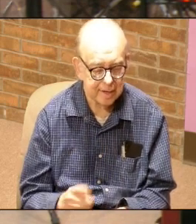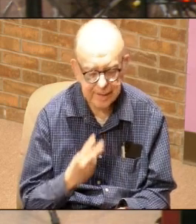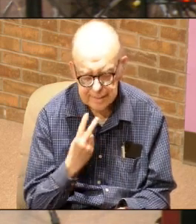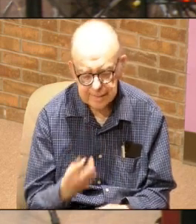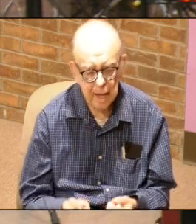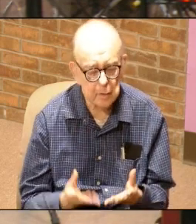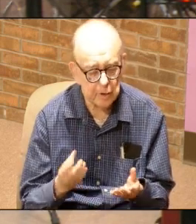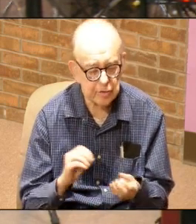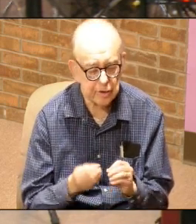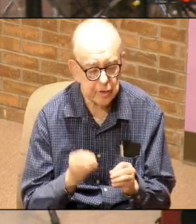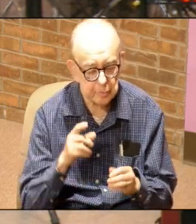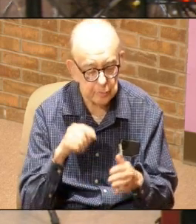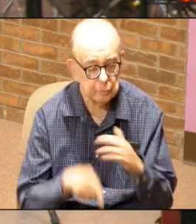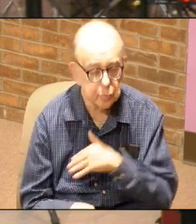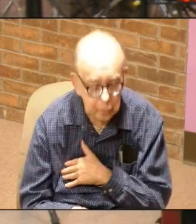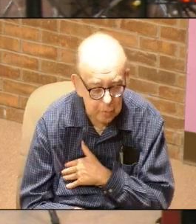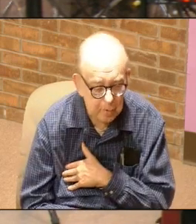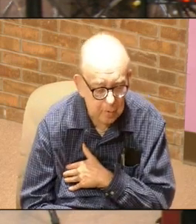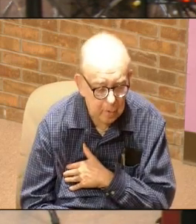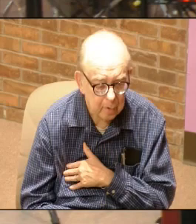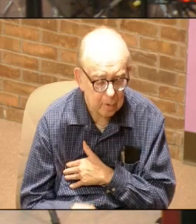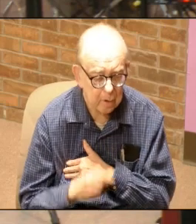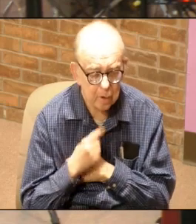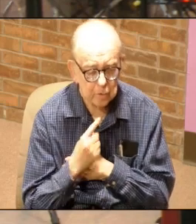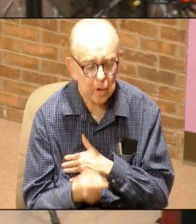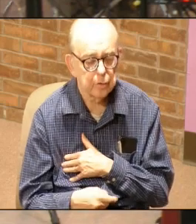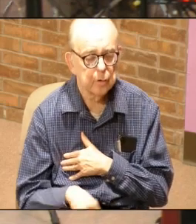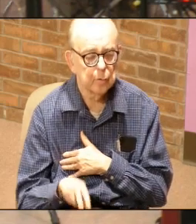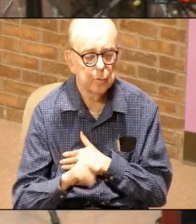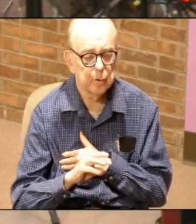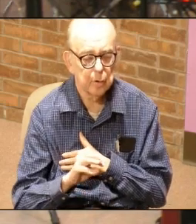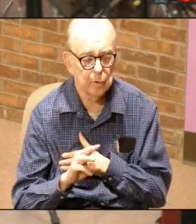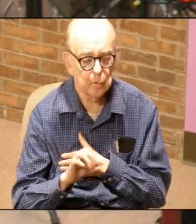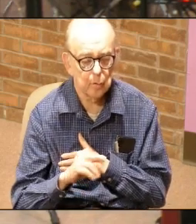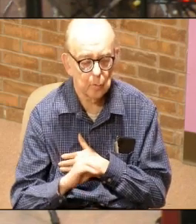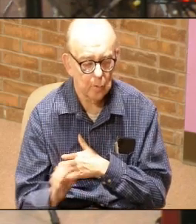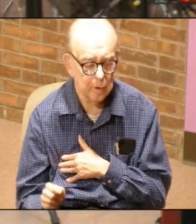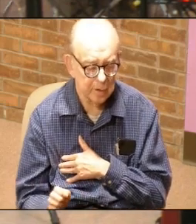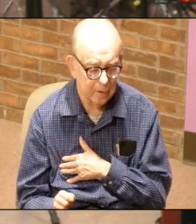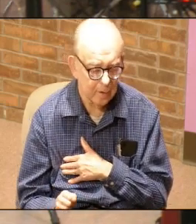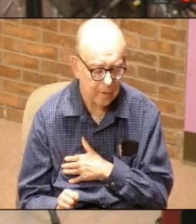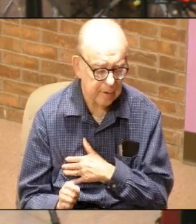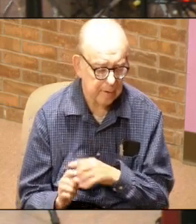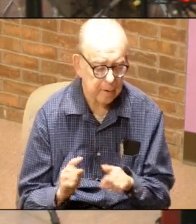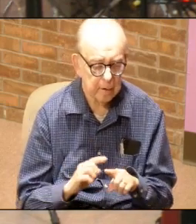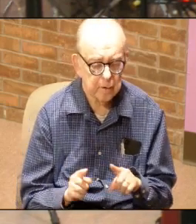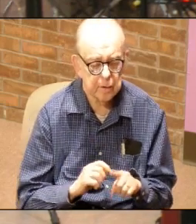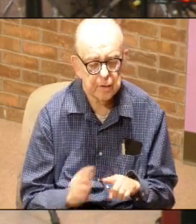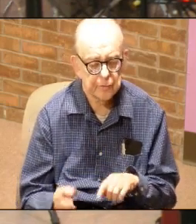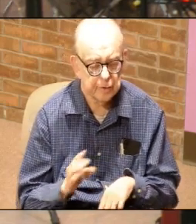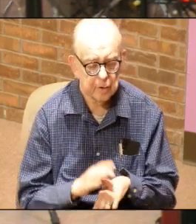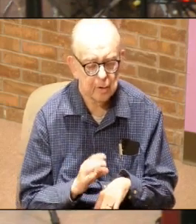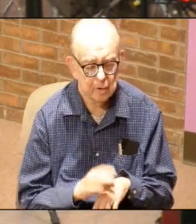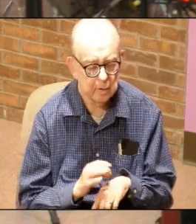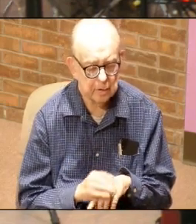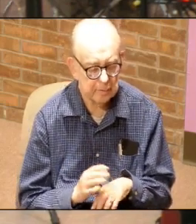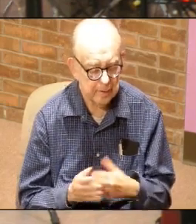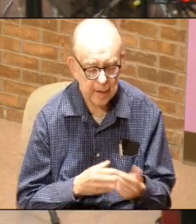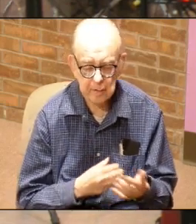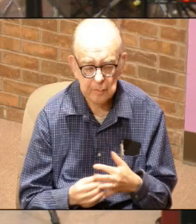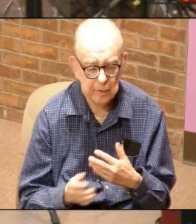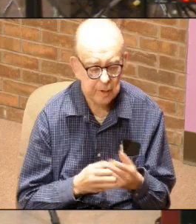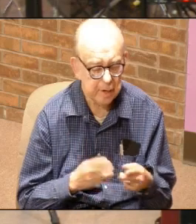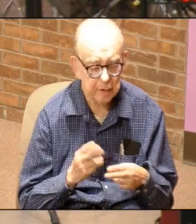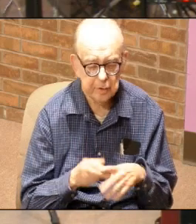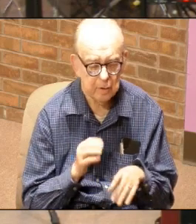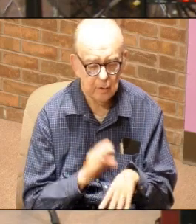gone down. Go out and talk to Rick Warren out at Saddleback. Go into all of the other churches. It doesn't matter what